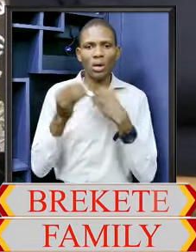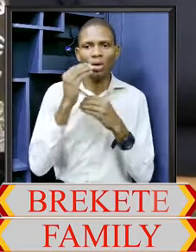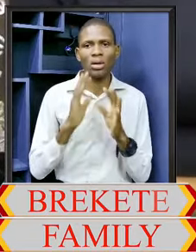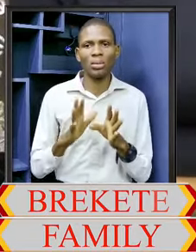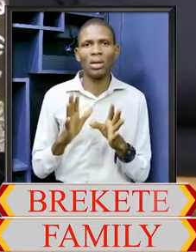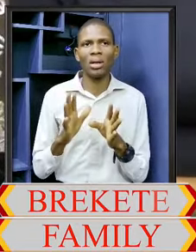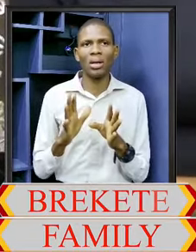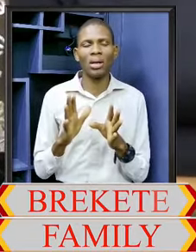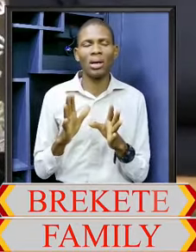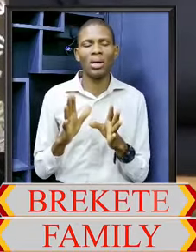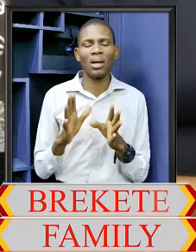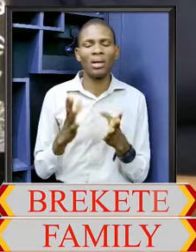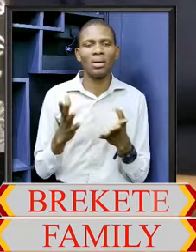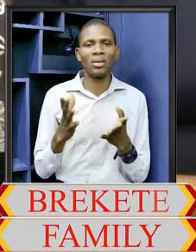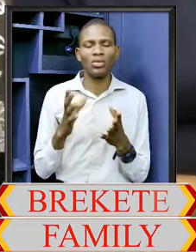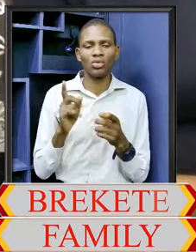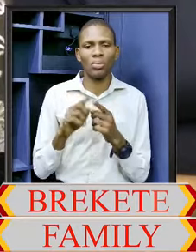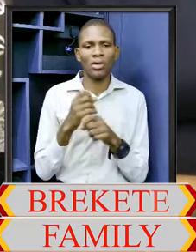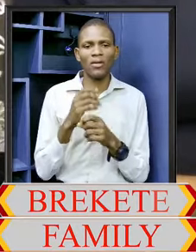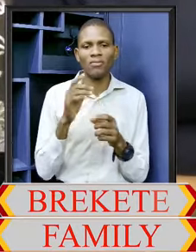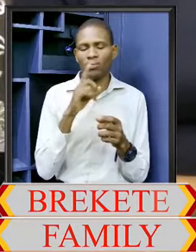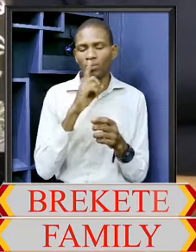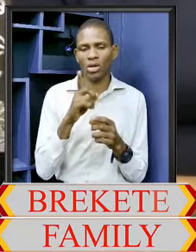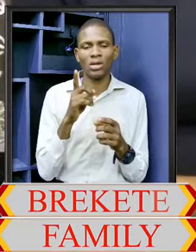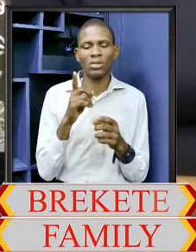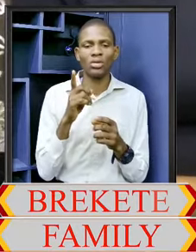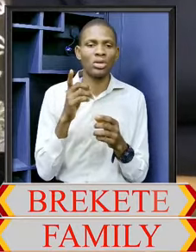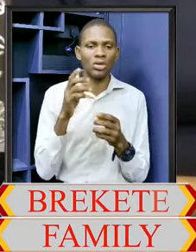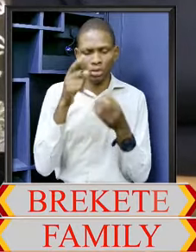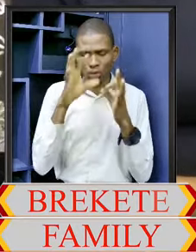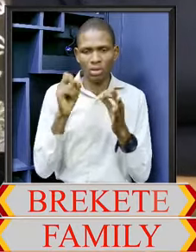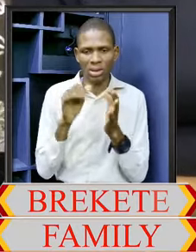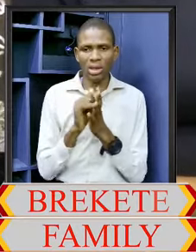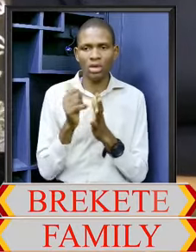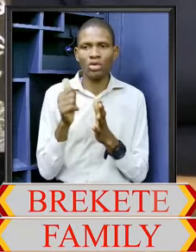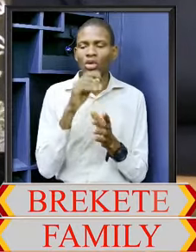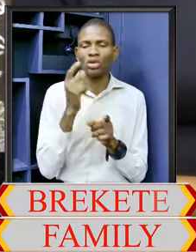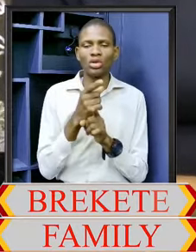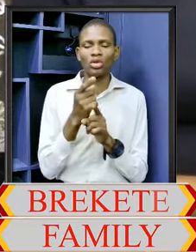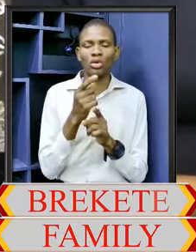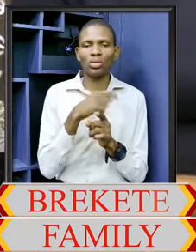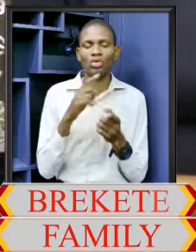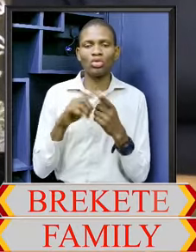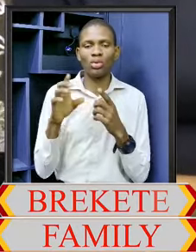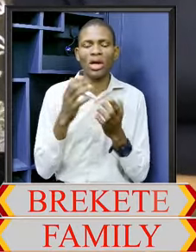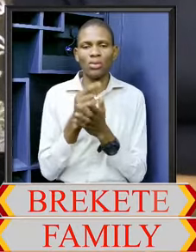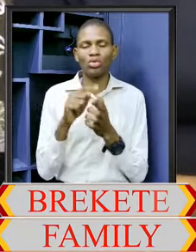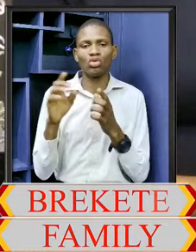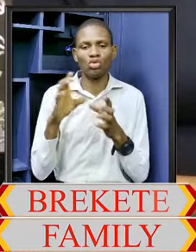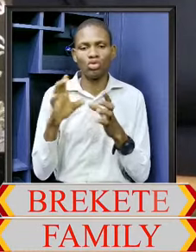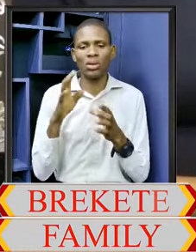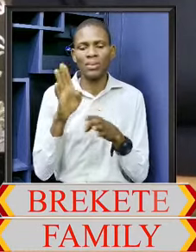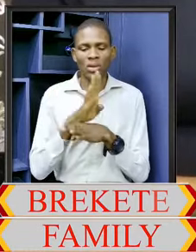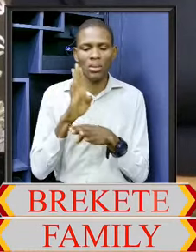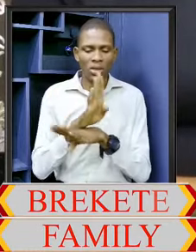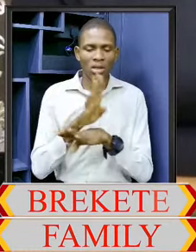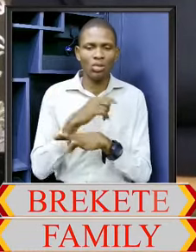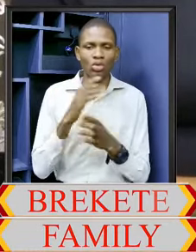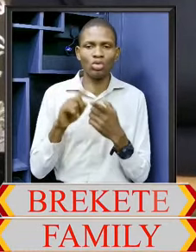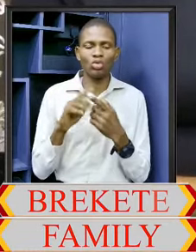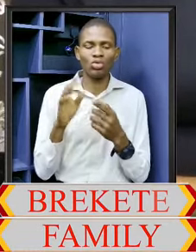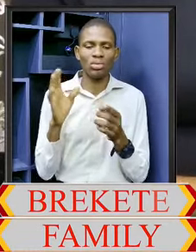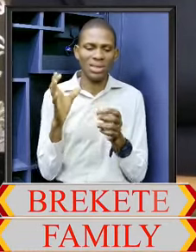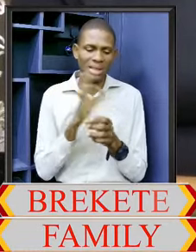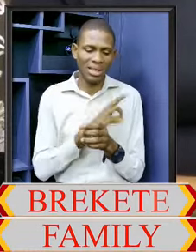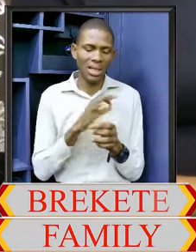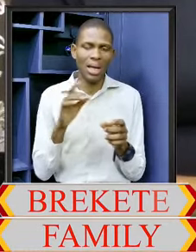make informed decisions, so that anything where you they do, you know, we only say we won't just help you do business, we won't make you gain as you they get your